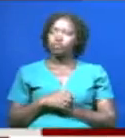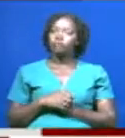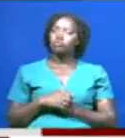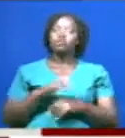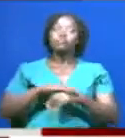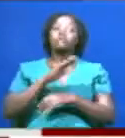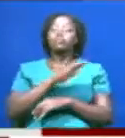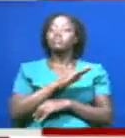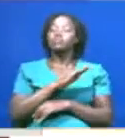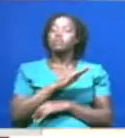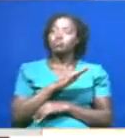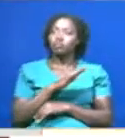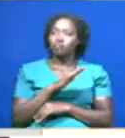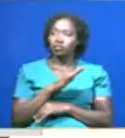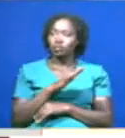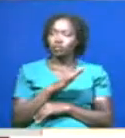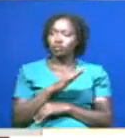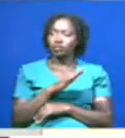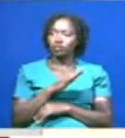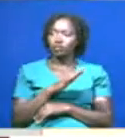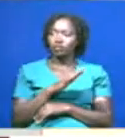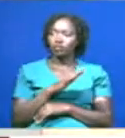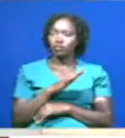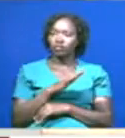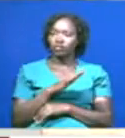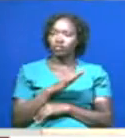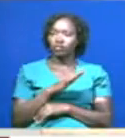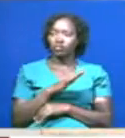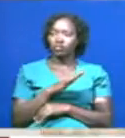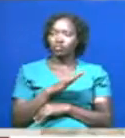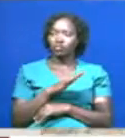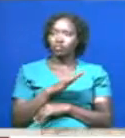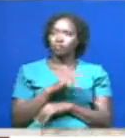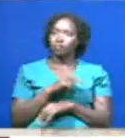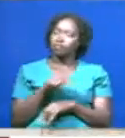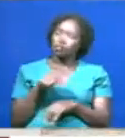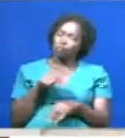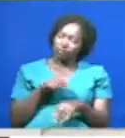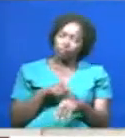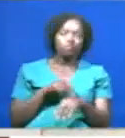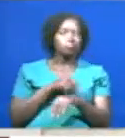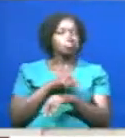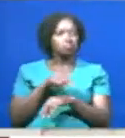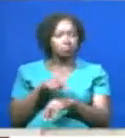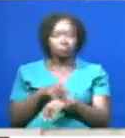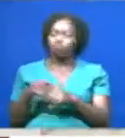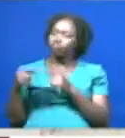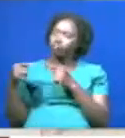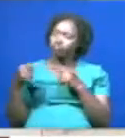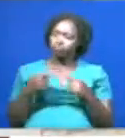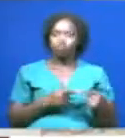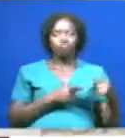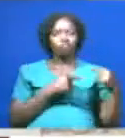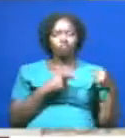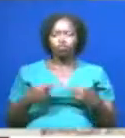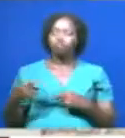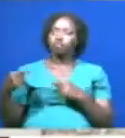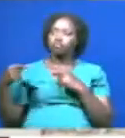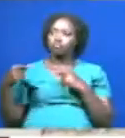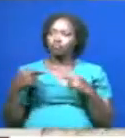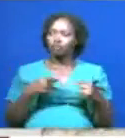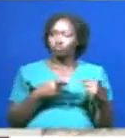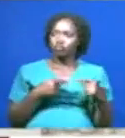you, O'Brien Kimani, back in Nairobi. Of course, it has been hours of action here in the lakeside city of Kisumu since